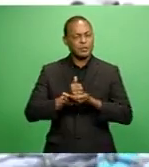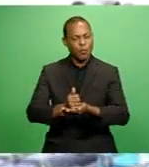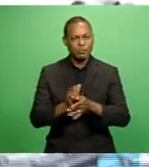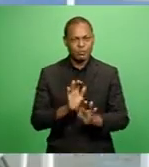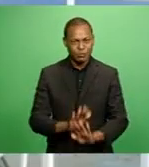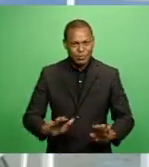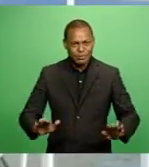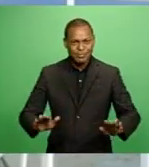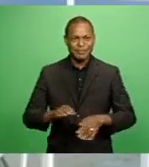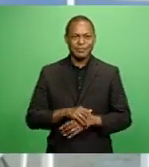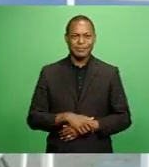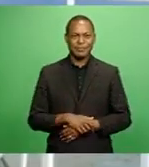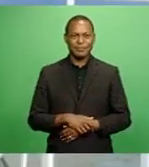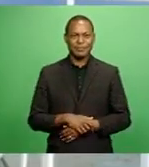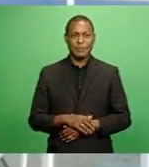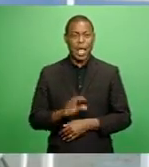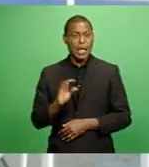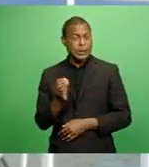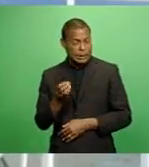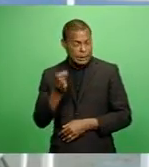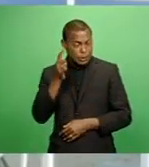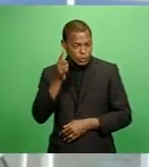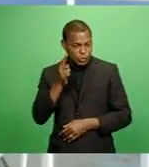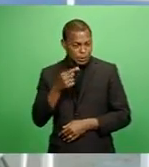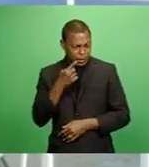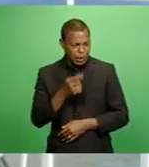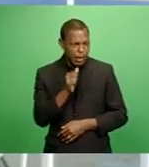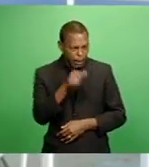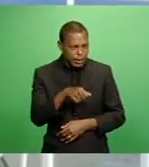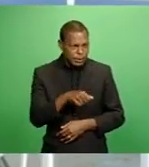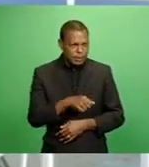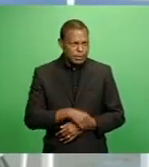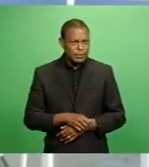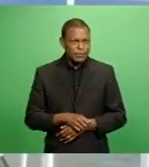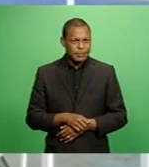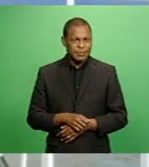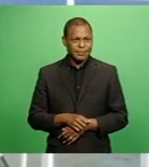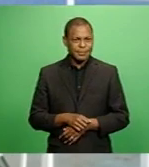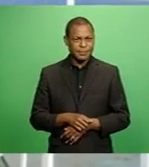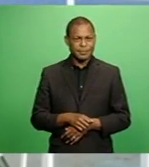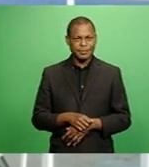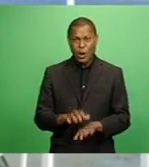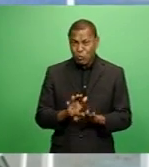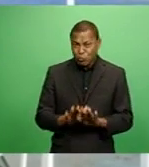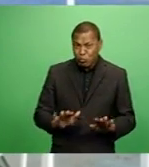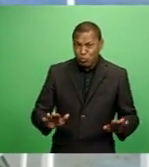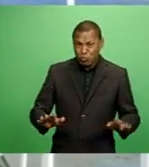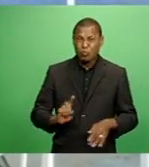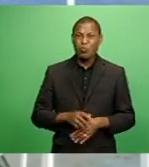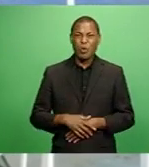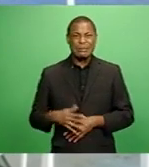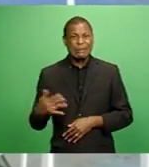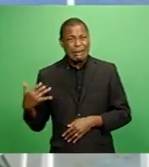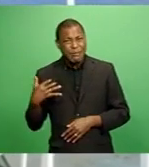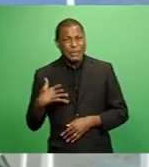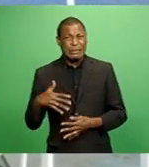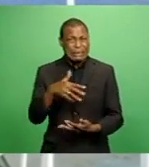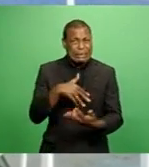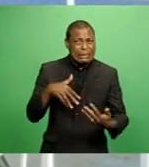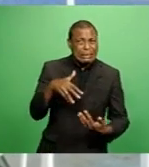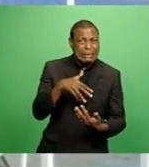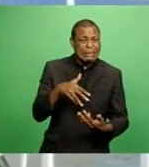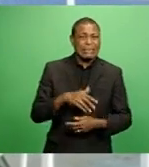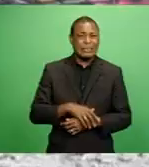children. Some teachers said that yes, definitely the children were affected psychologically